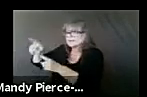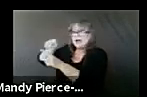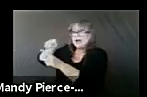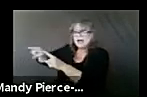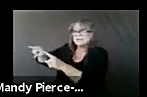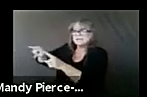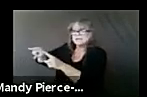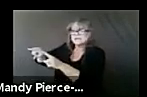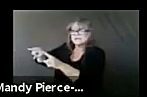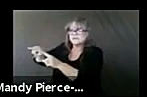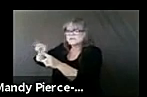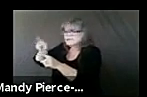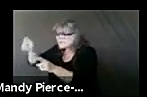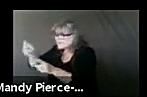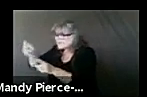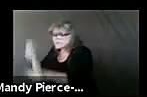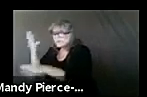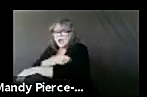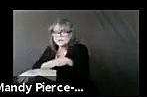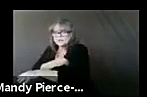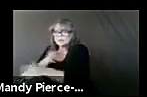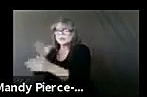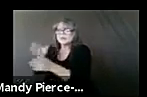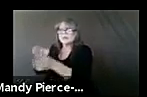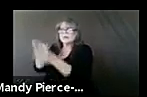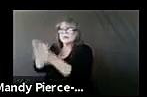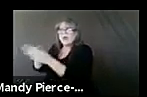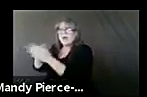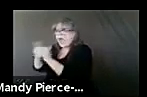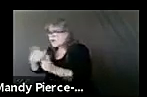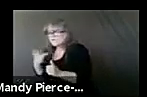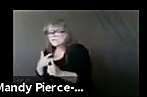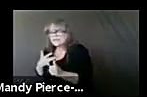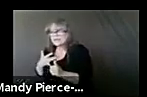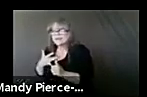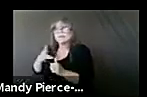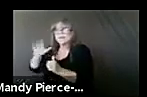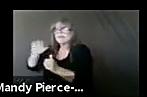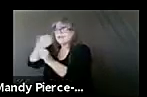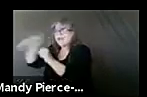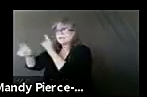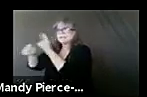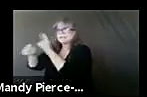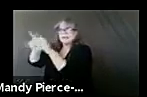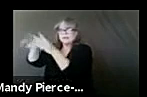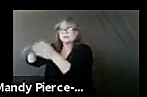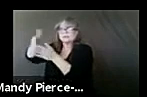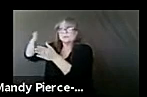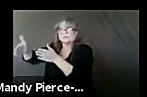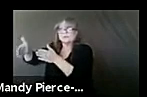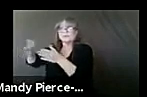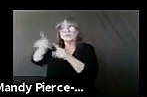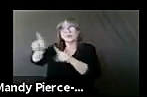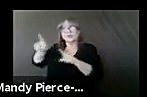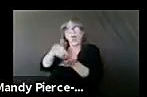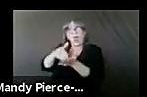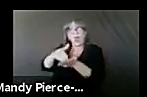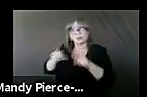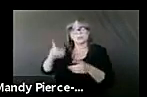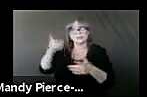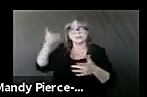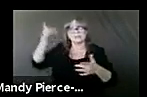those types of things. And so those interviews are typically done once during the course of their illness. And so we don't routinely collect